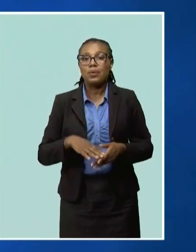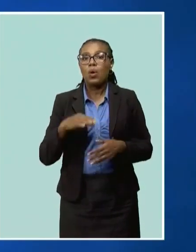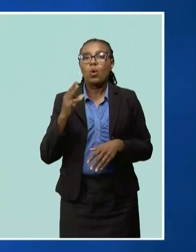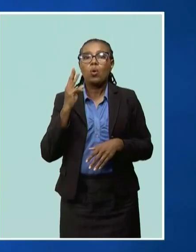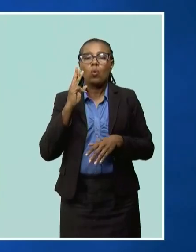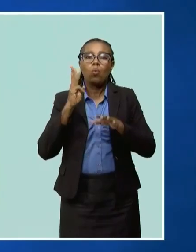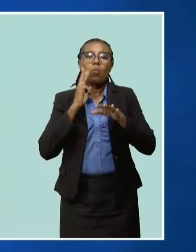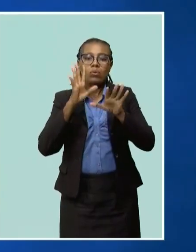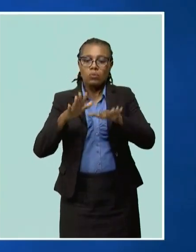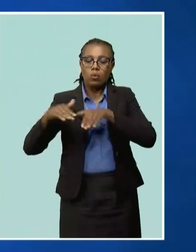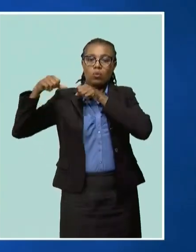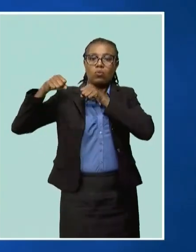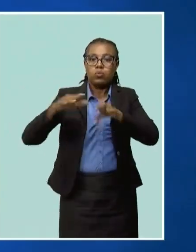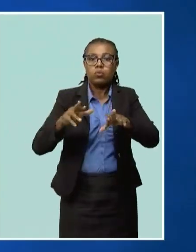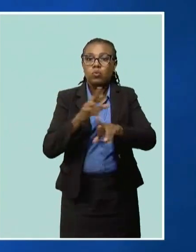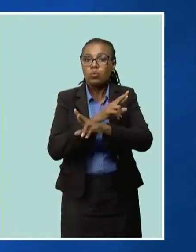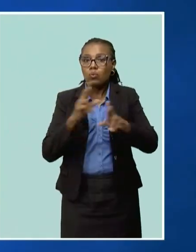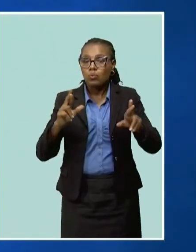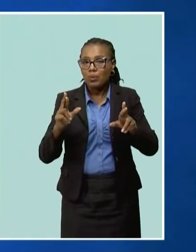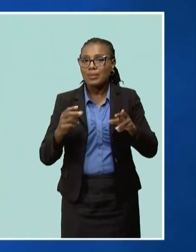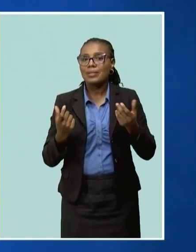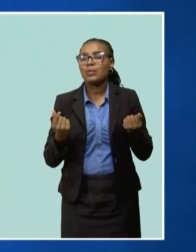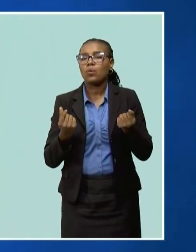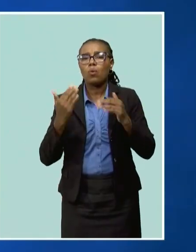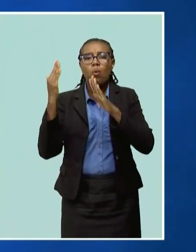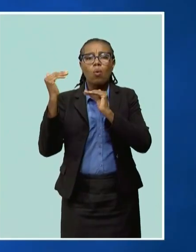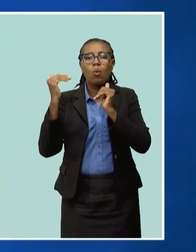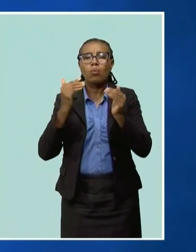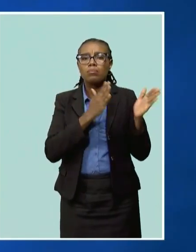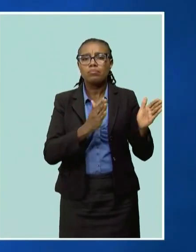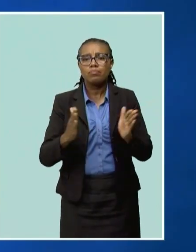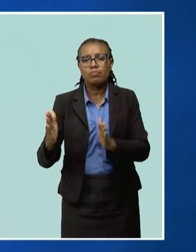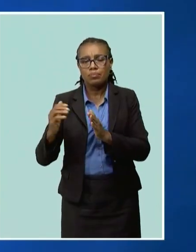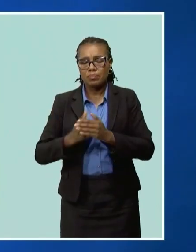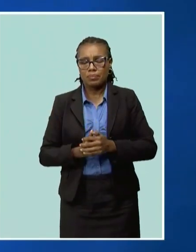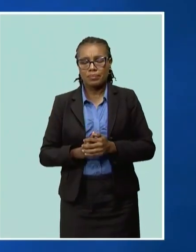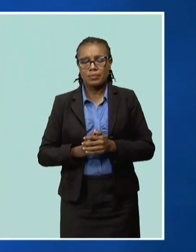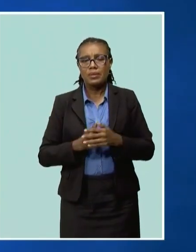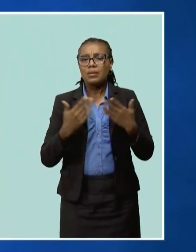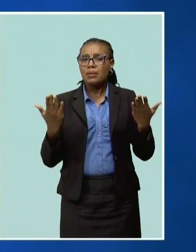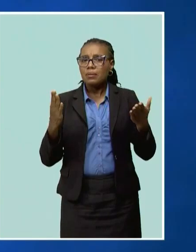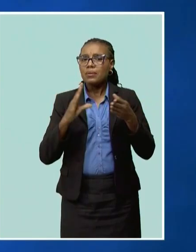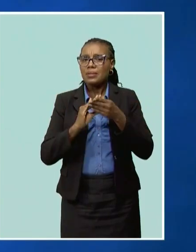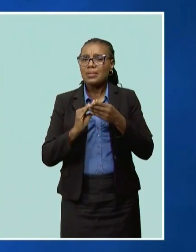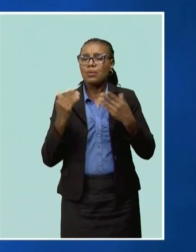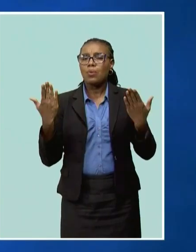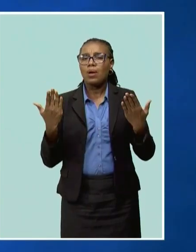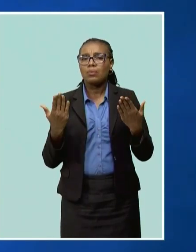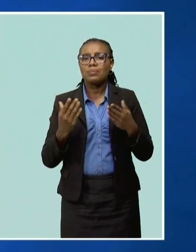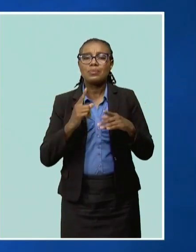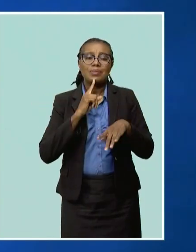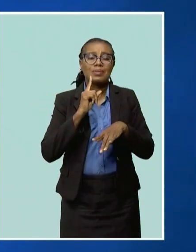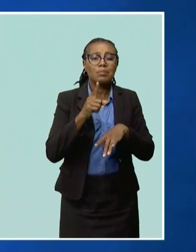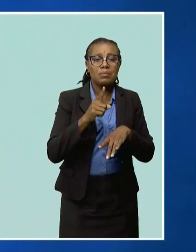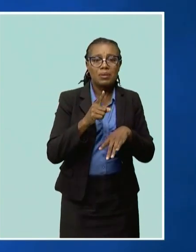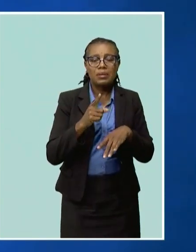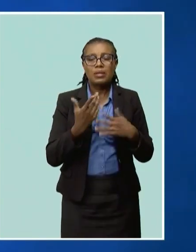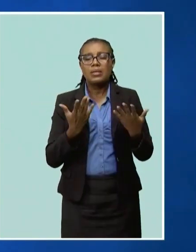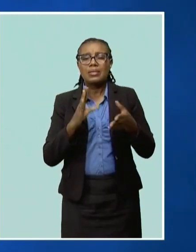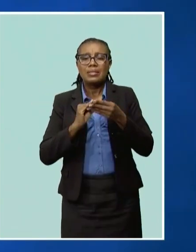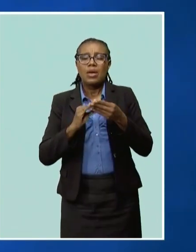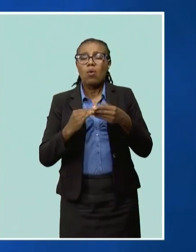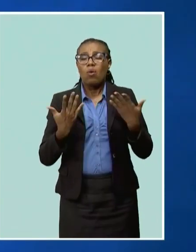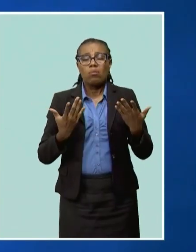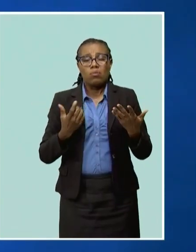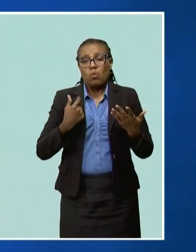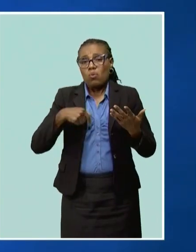tsunami-ready preparedness. But I think really the most important, myth that we have to, debunk is that there's nothing we can do. And there's so